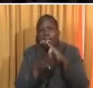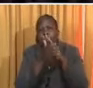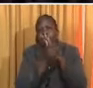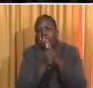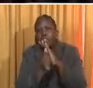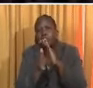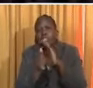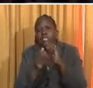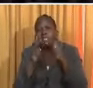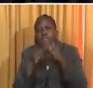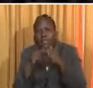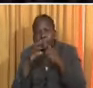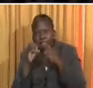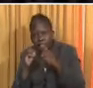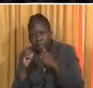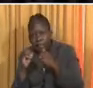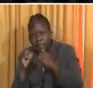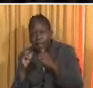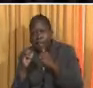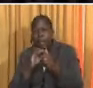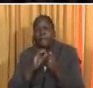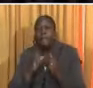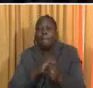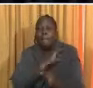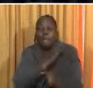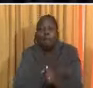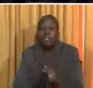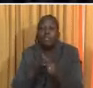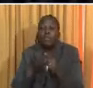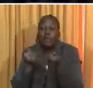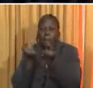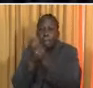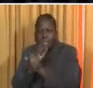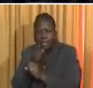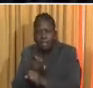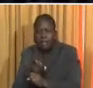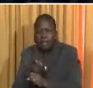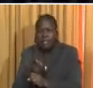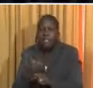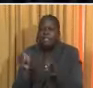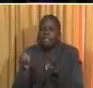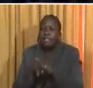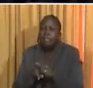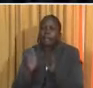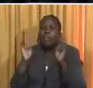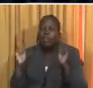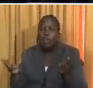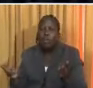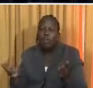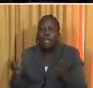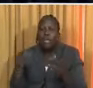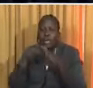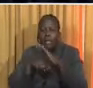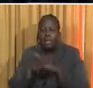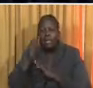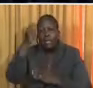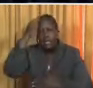vested wholly the power to amend it in Parliament, a common denominator with the Indian and the